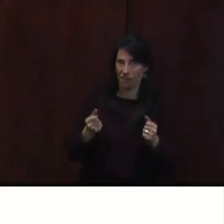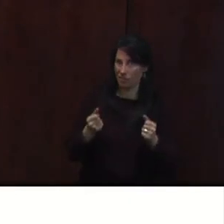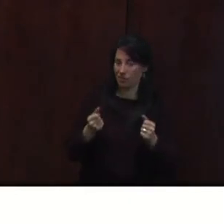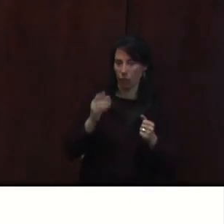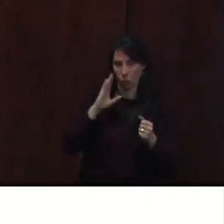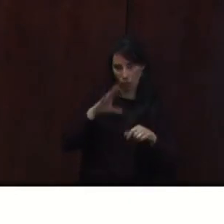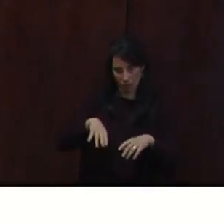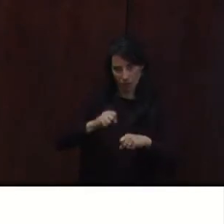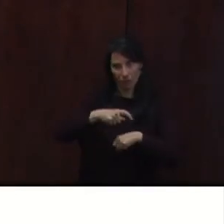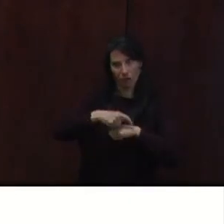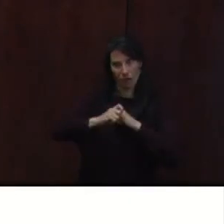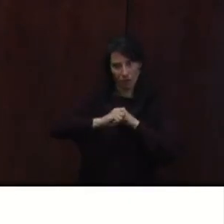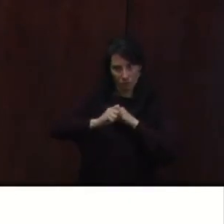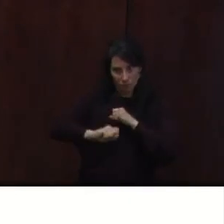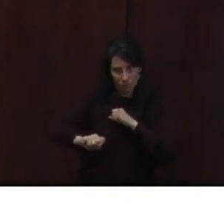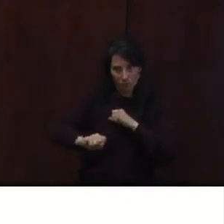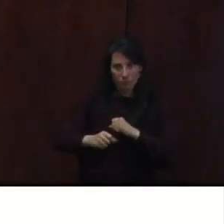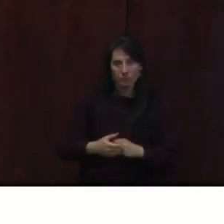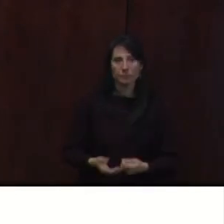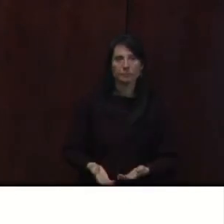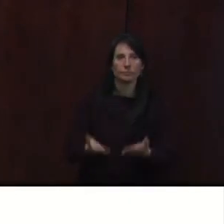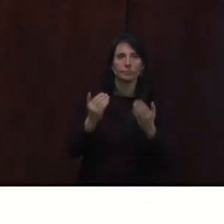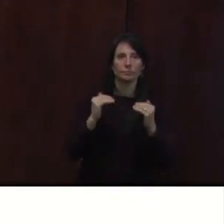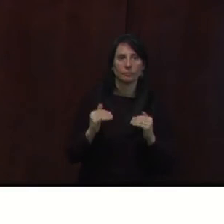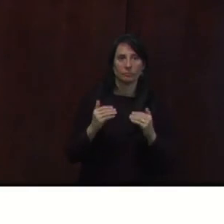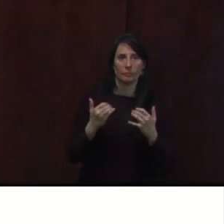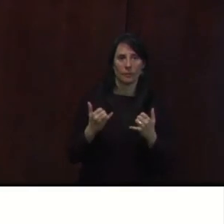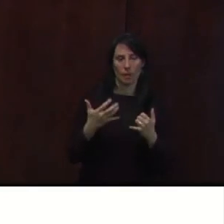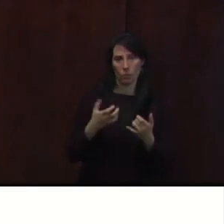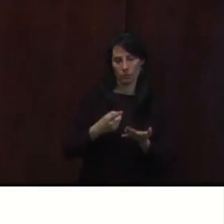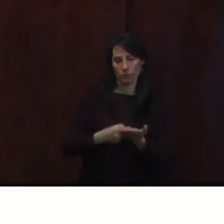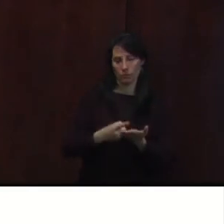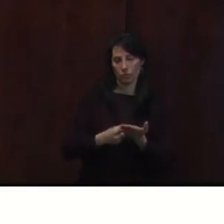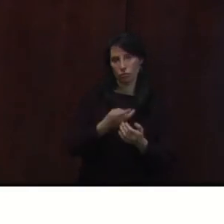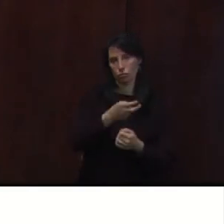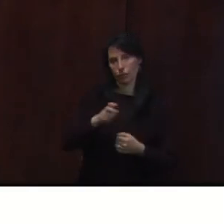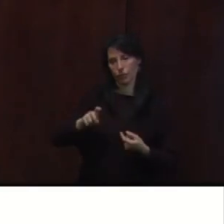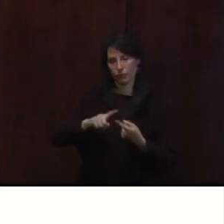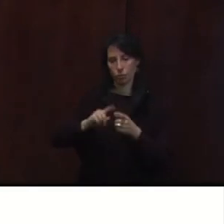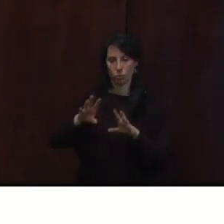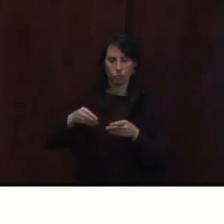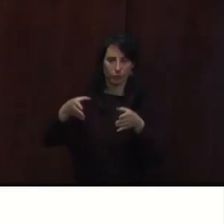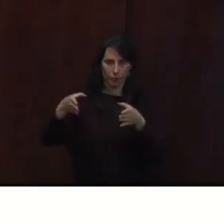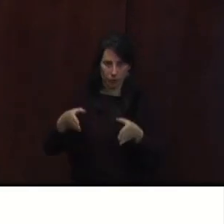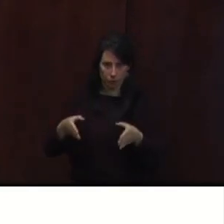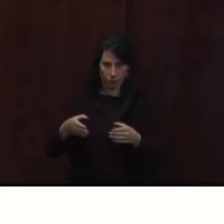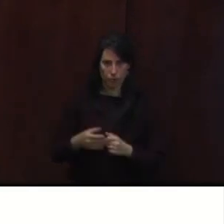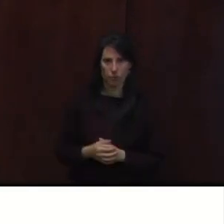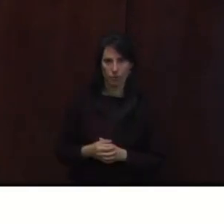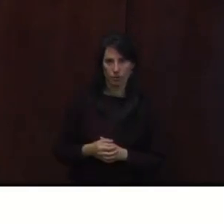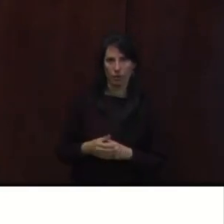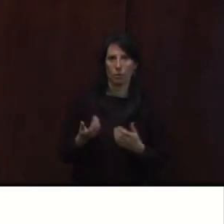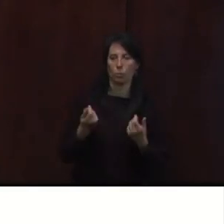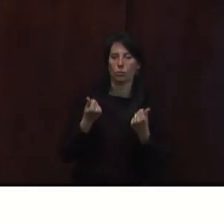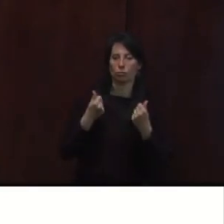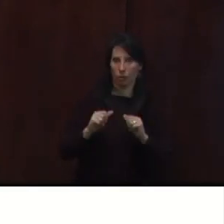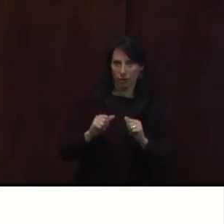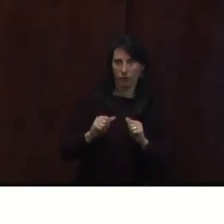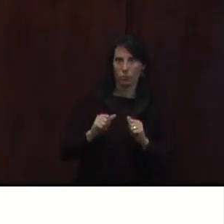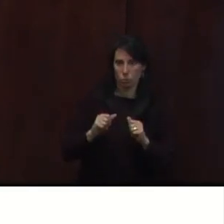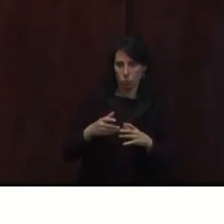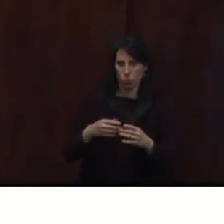And then lastly, I want to talk about transfer to providers. So we're increasing our capacity so we can double and triple our